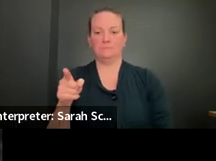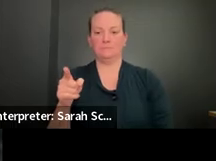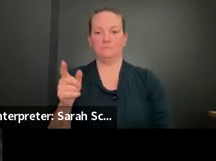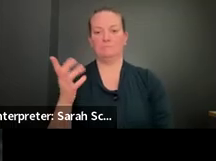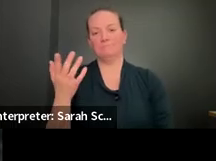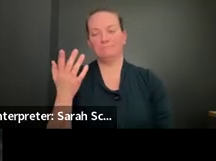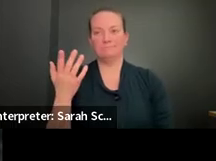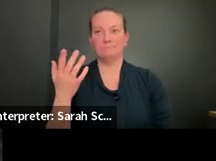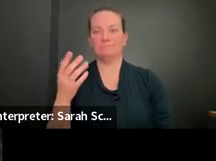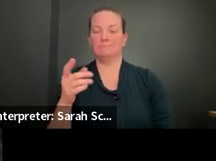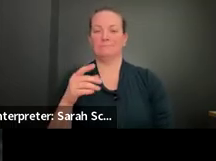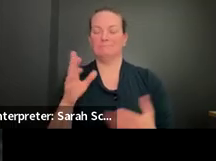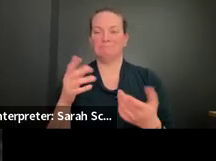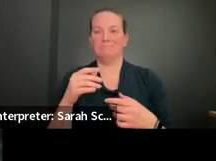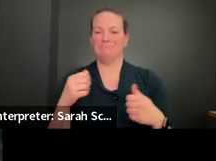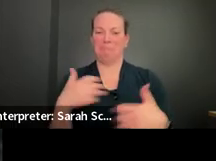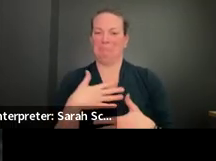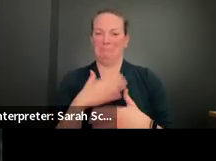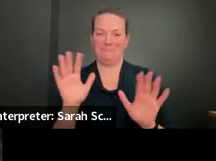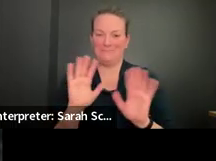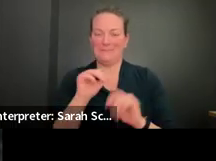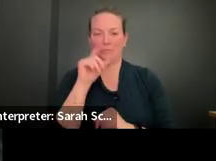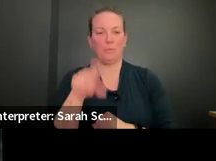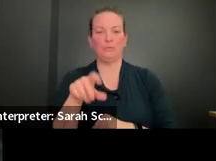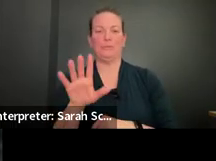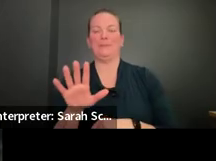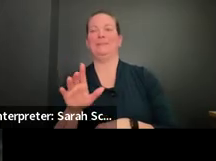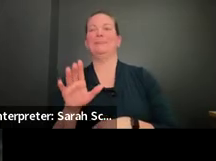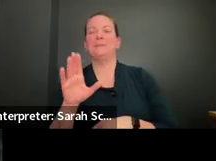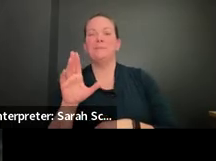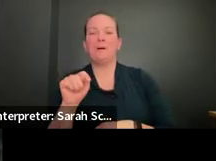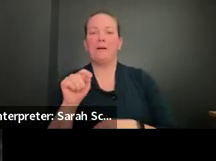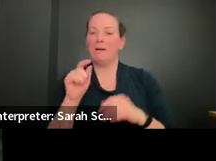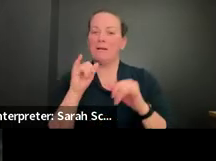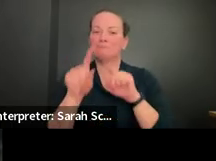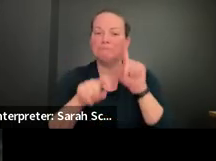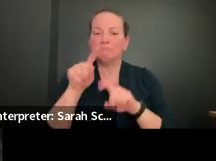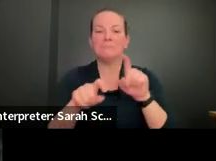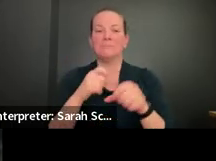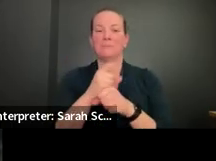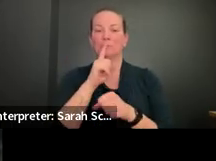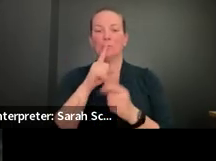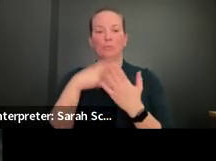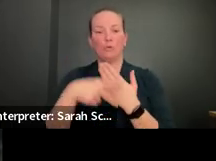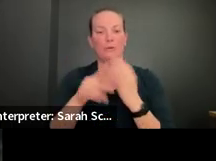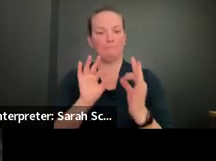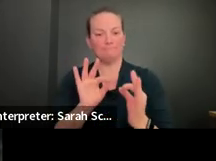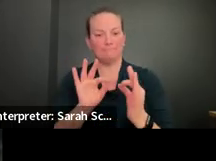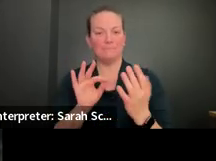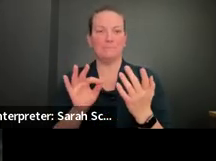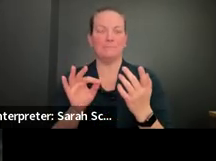It's not supposed to be a scary thing, but that's to make sure that this is the right program for you in terms of your level of